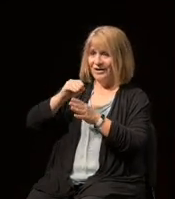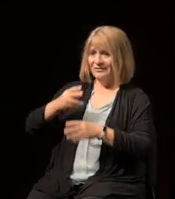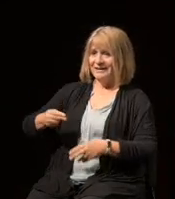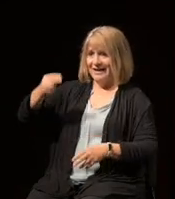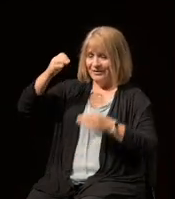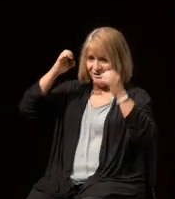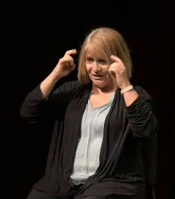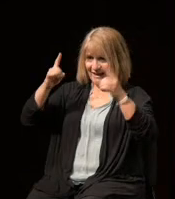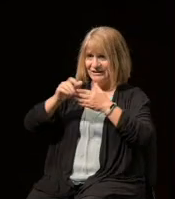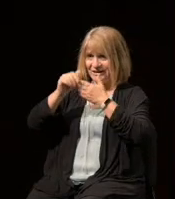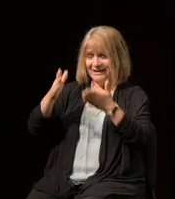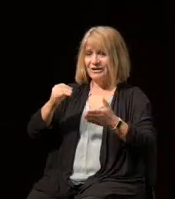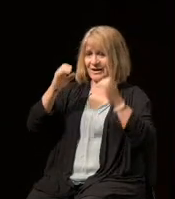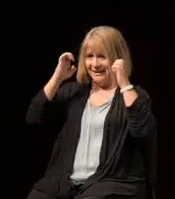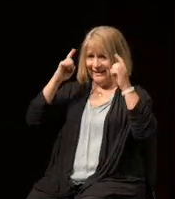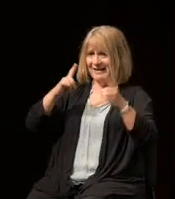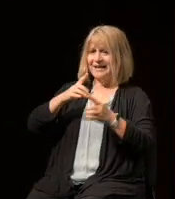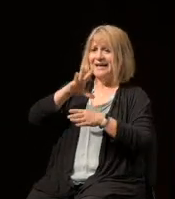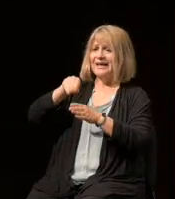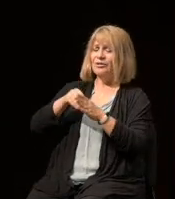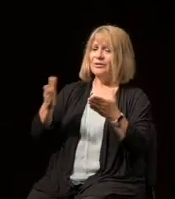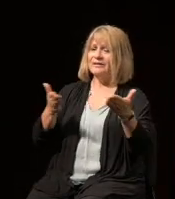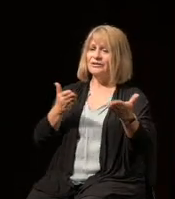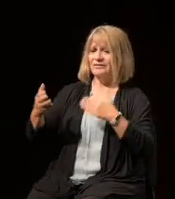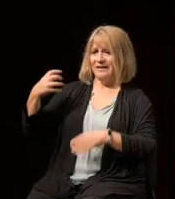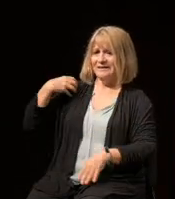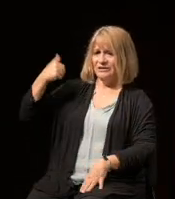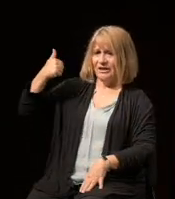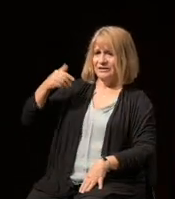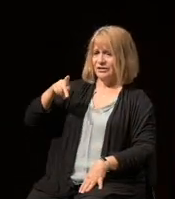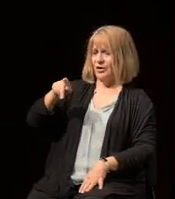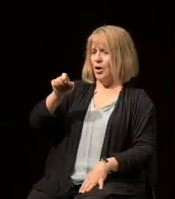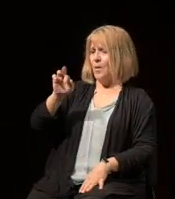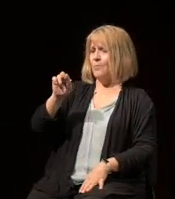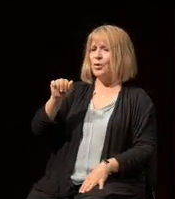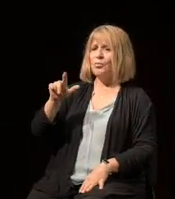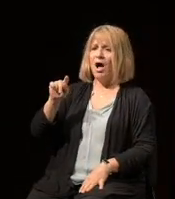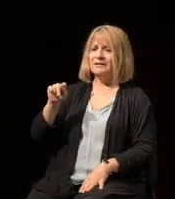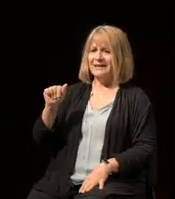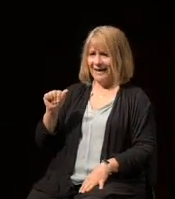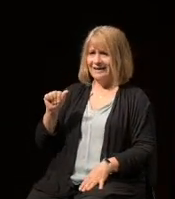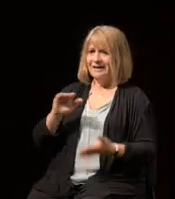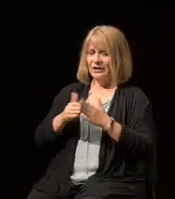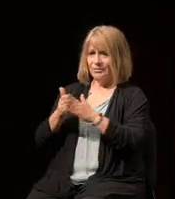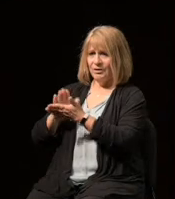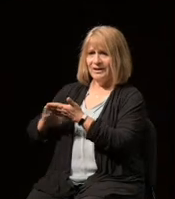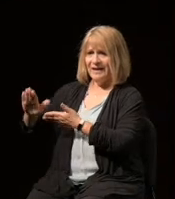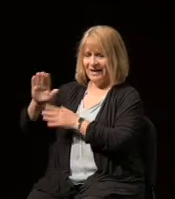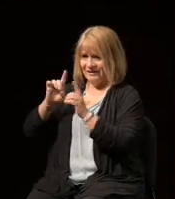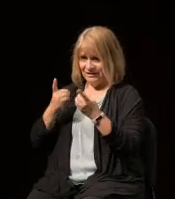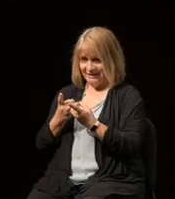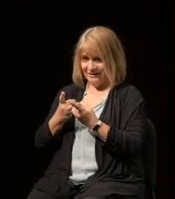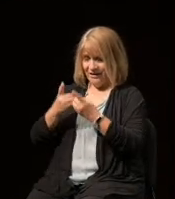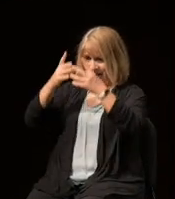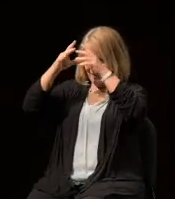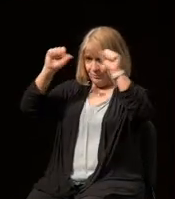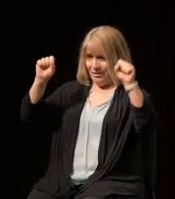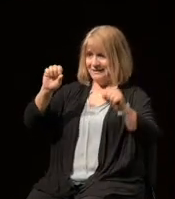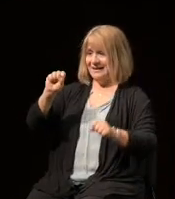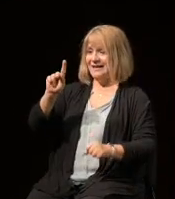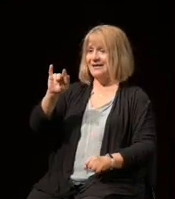educator, including service as the Chancellor of Peralta Community College District, the President of Skyline